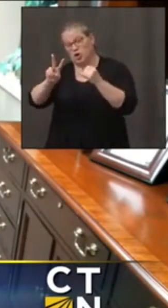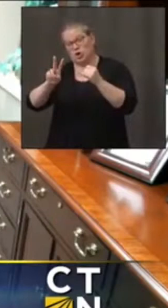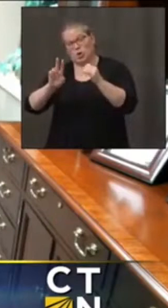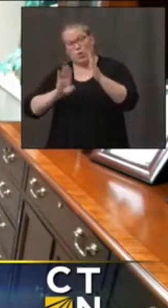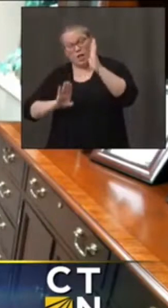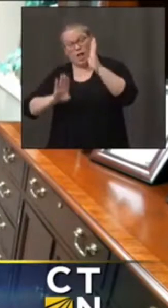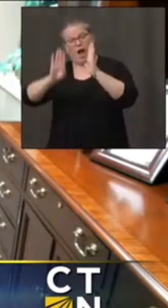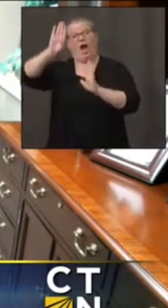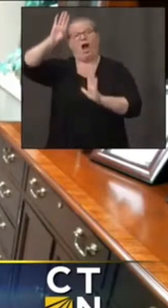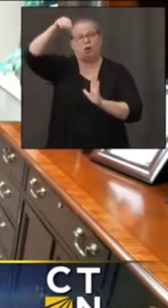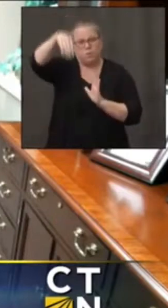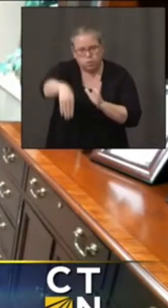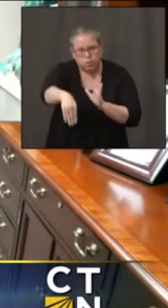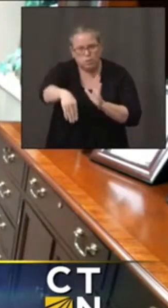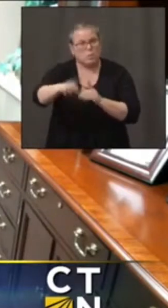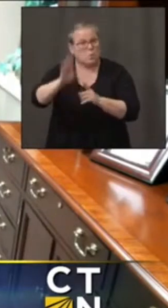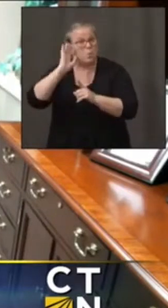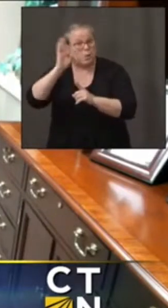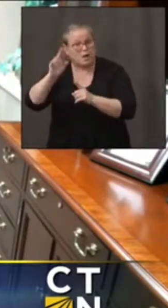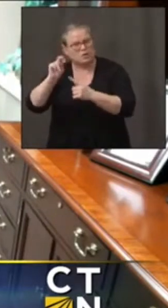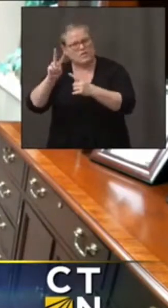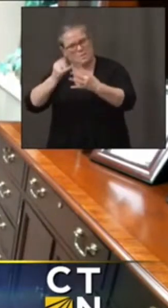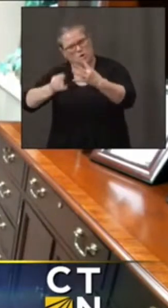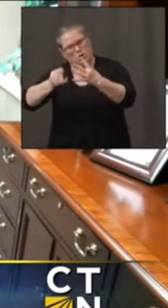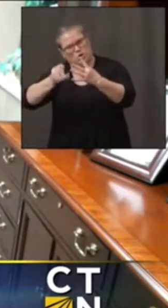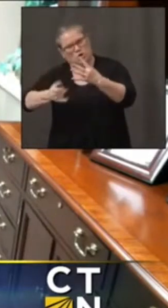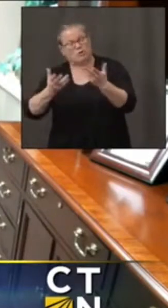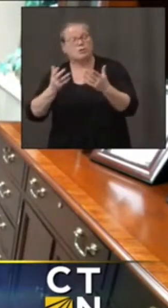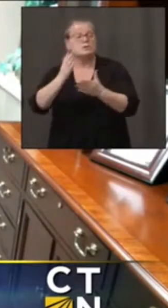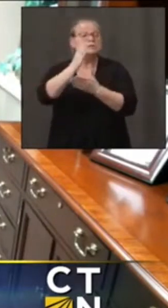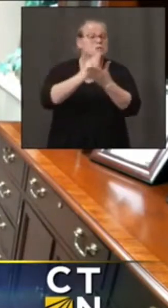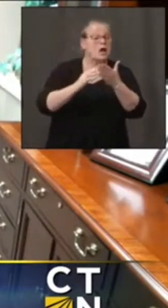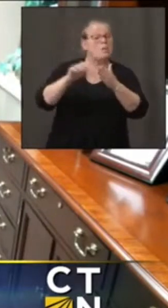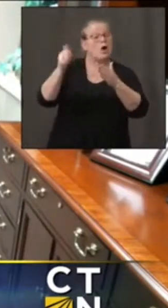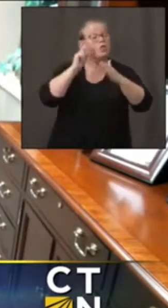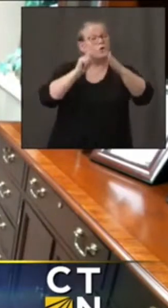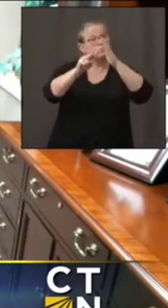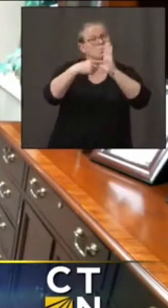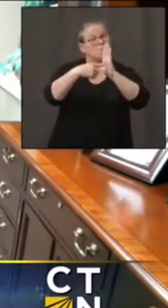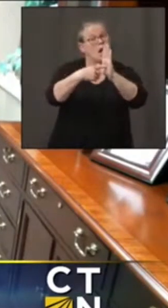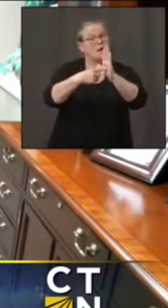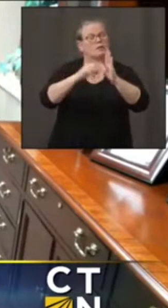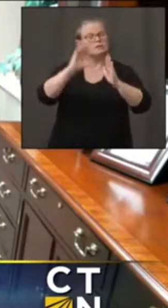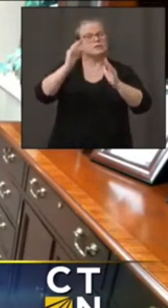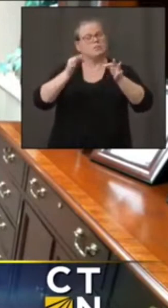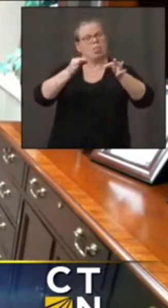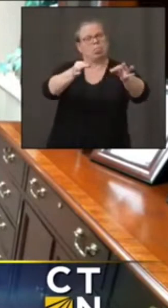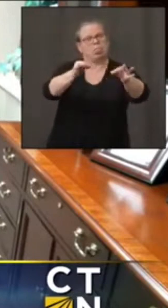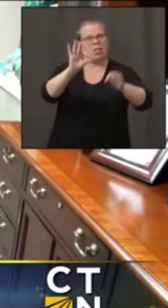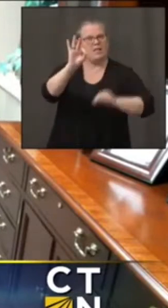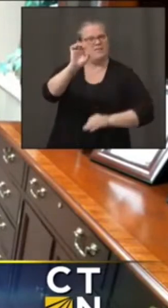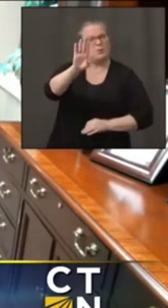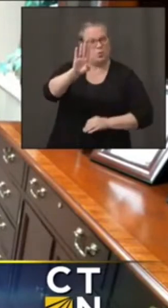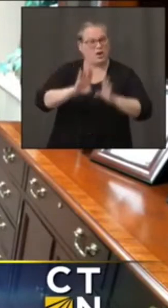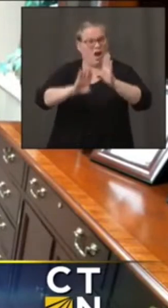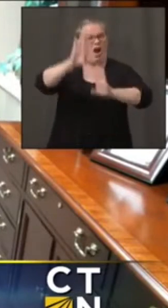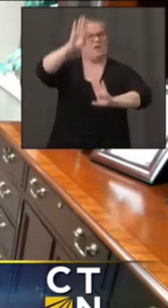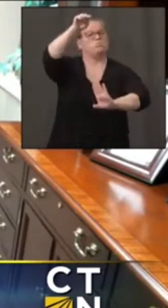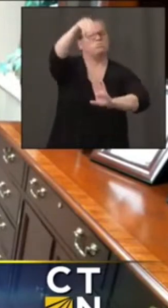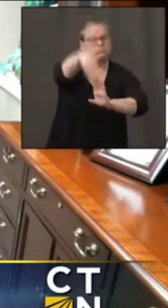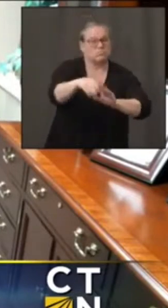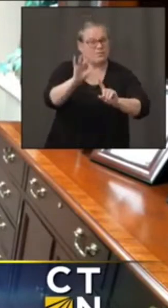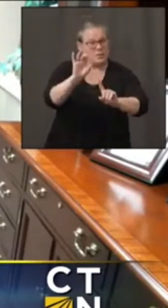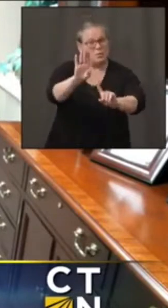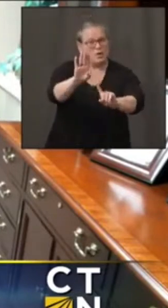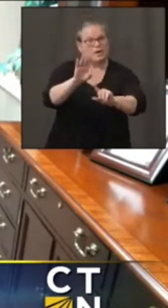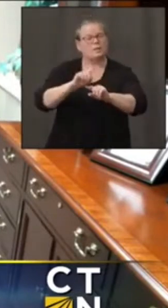us peaking until February. But the models, at least with respect to our view of it and the